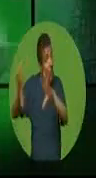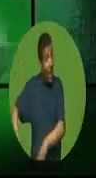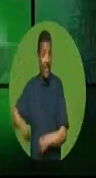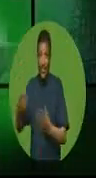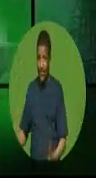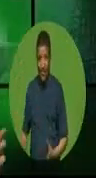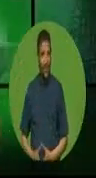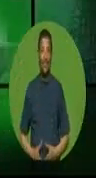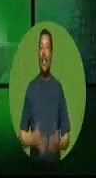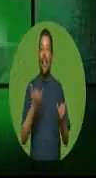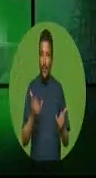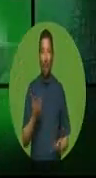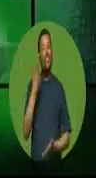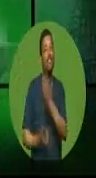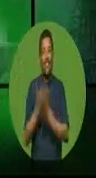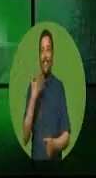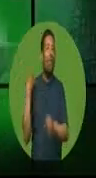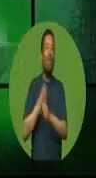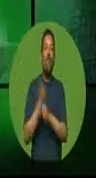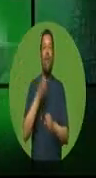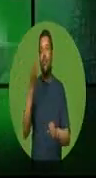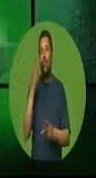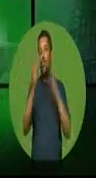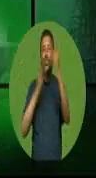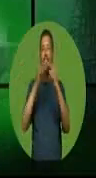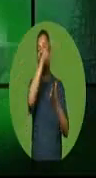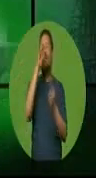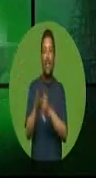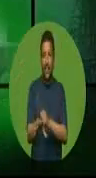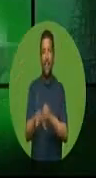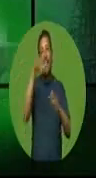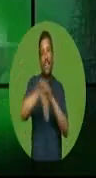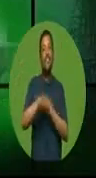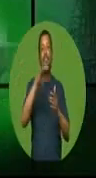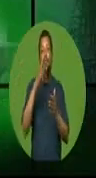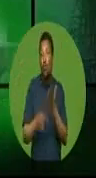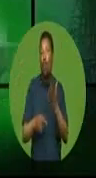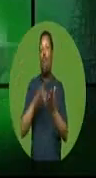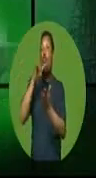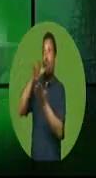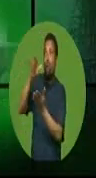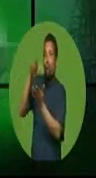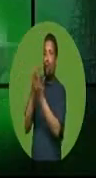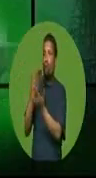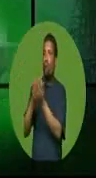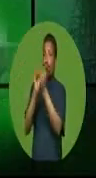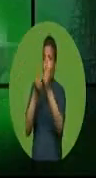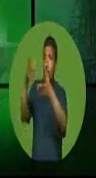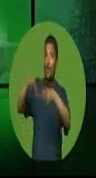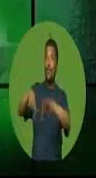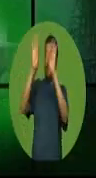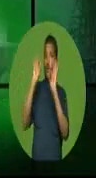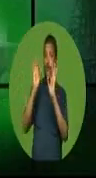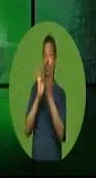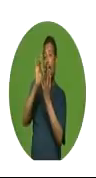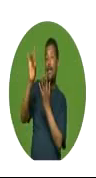Students, let's now discuss the performance of the tourism sector in terms of foreign currency earnings during